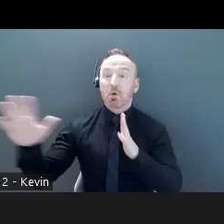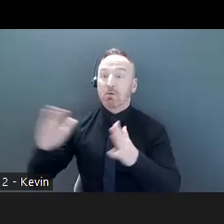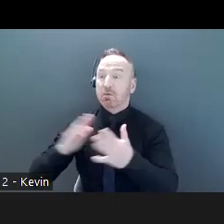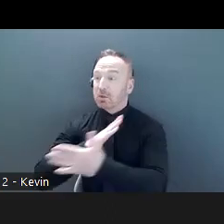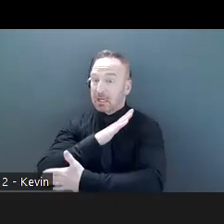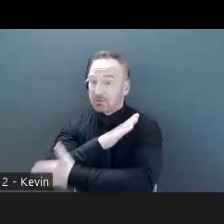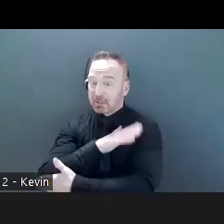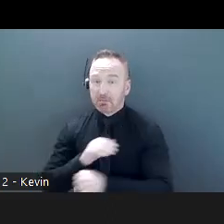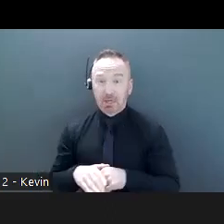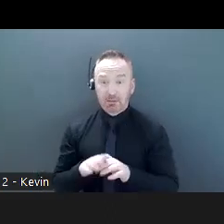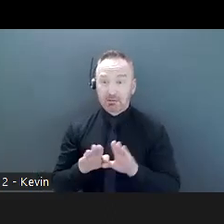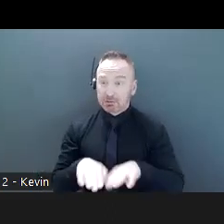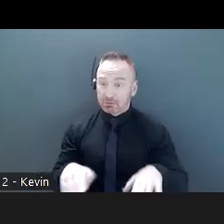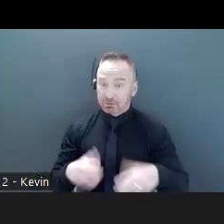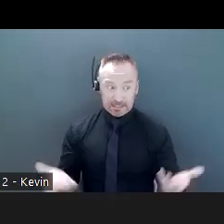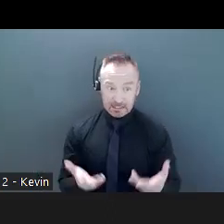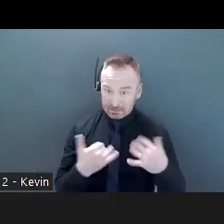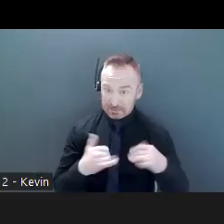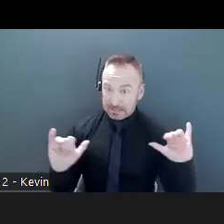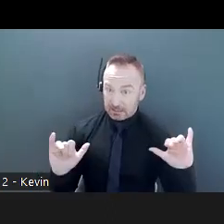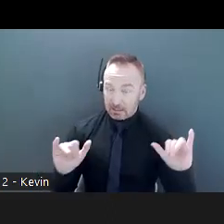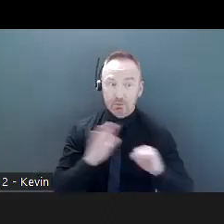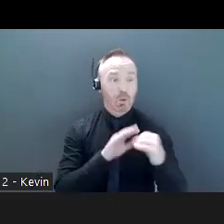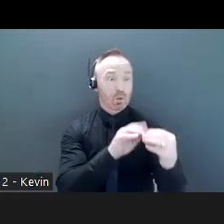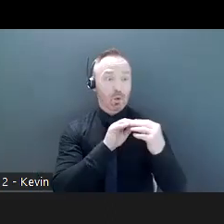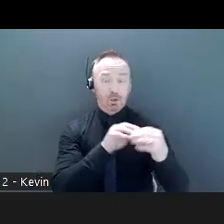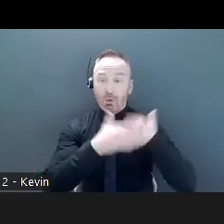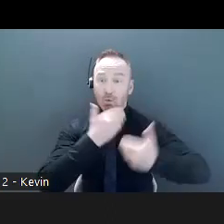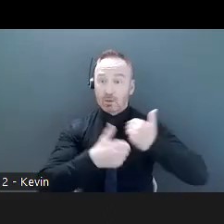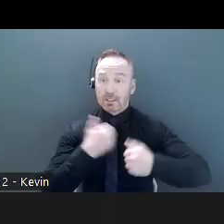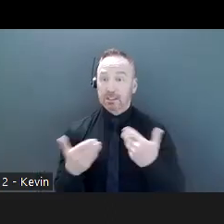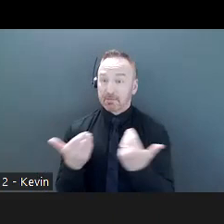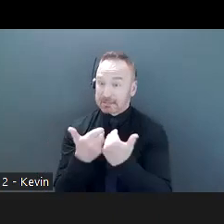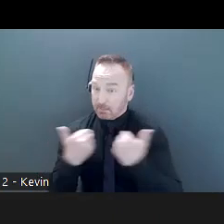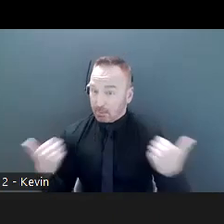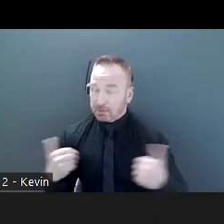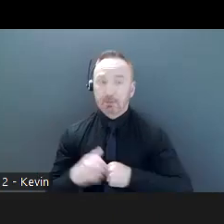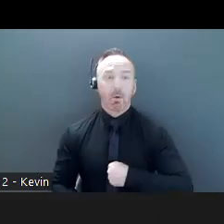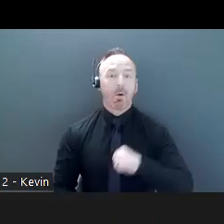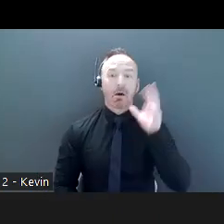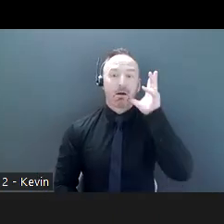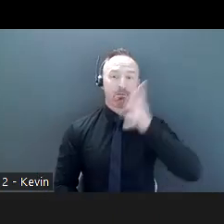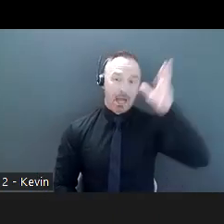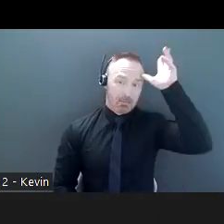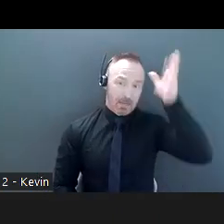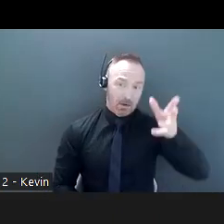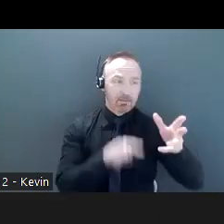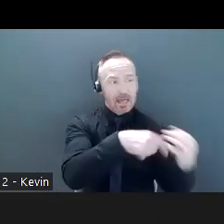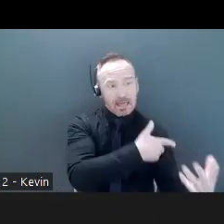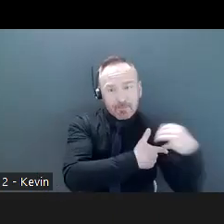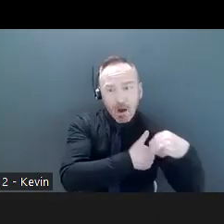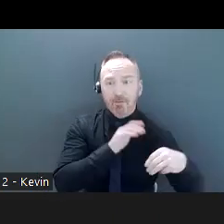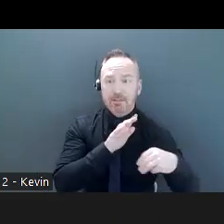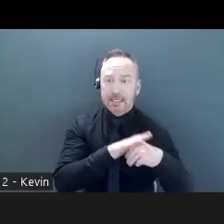where frequently in the negotiation process of the separation or thereafter, a grandparent may end up negotiating some parenting